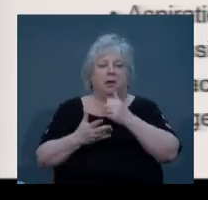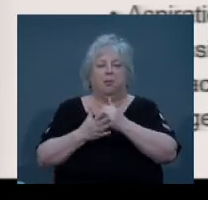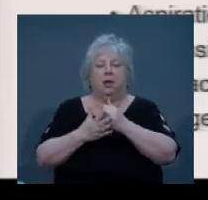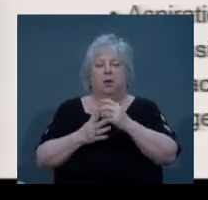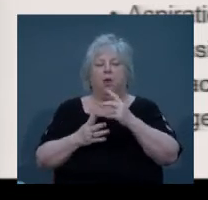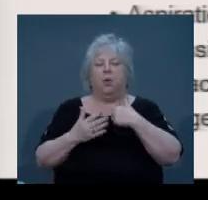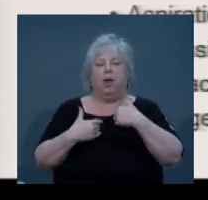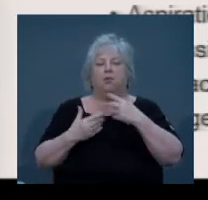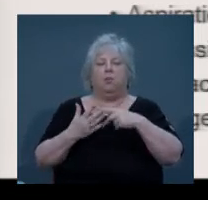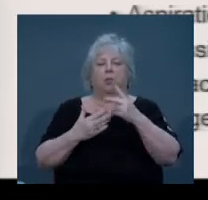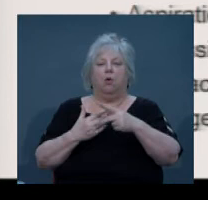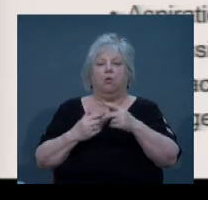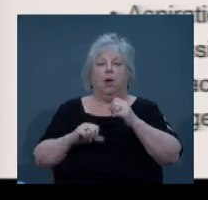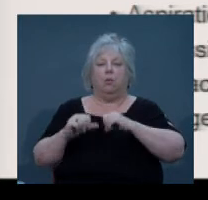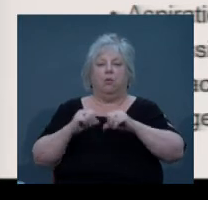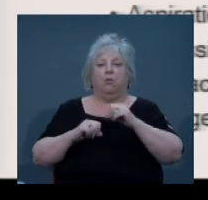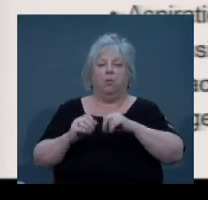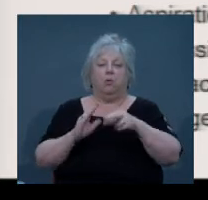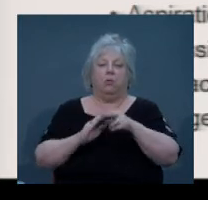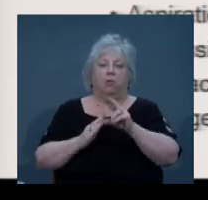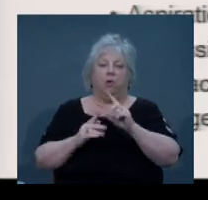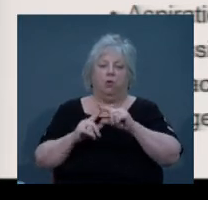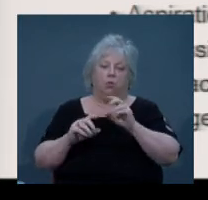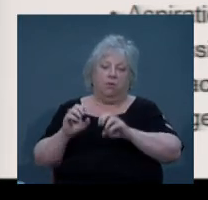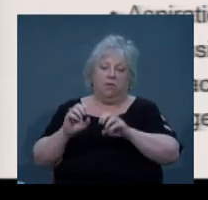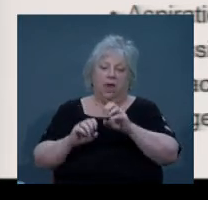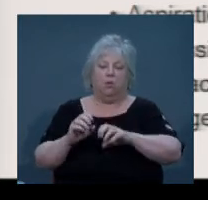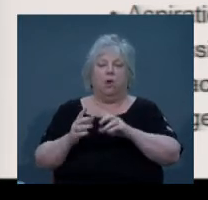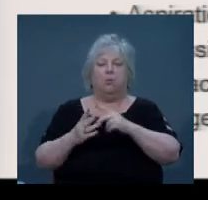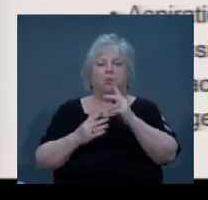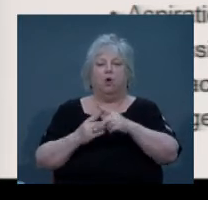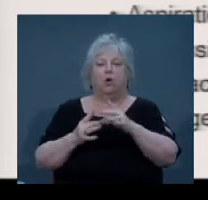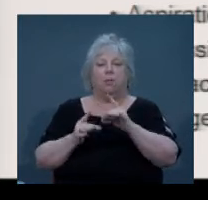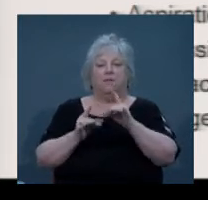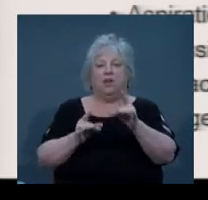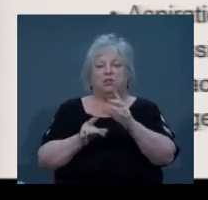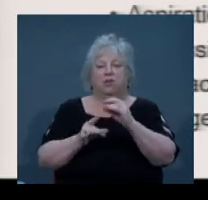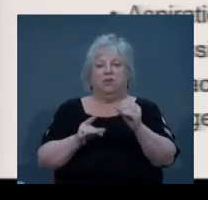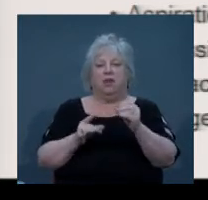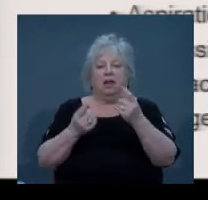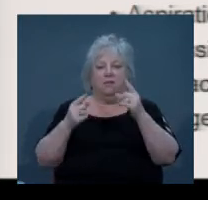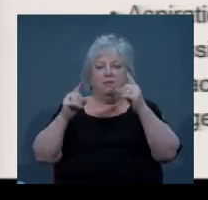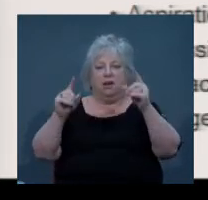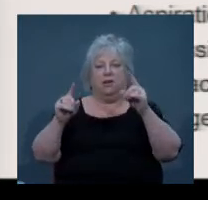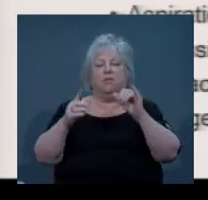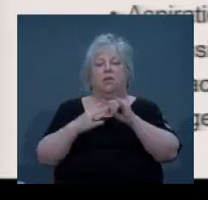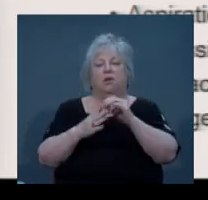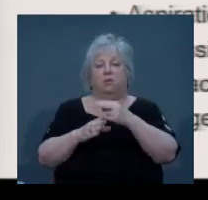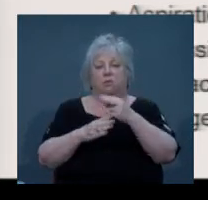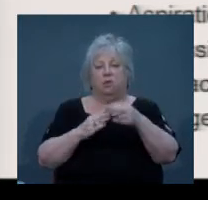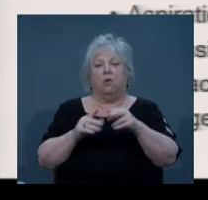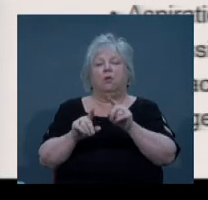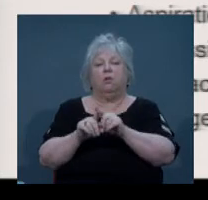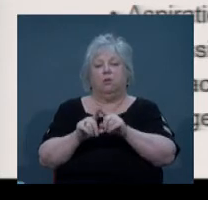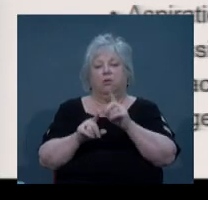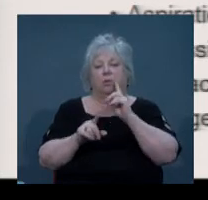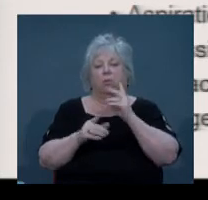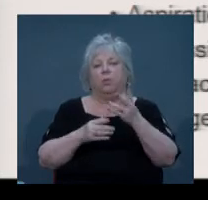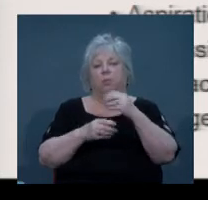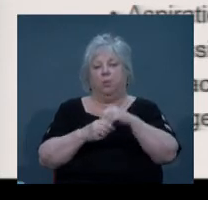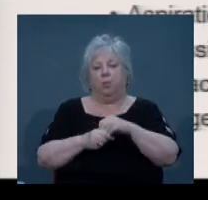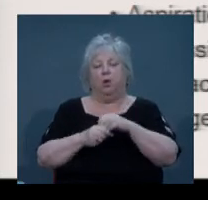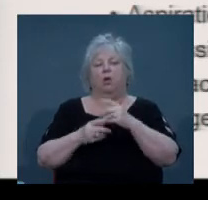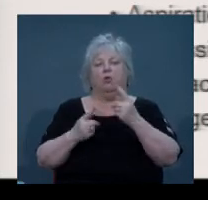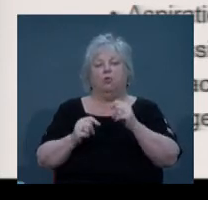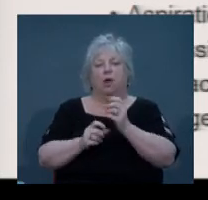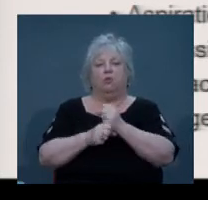review underway currently to evaluate program efficiencies and effectiveness, and those results will also be used in trying to formulate our